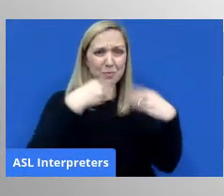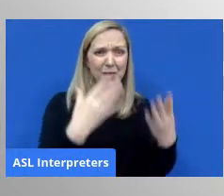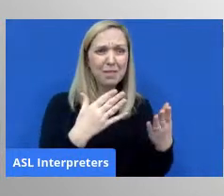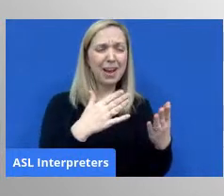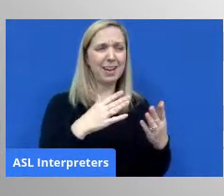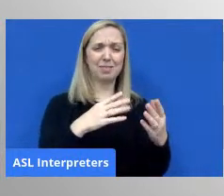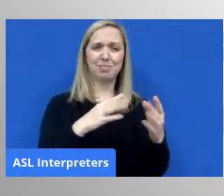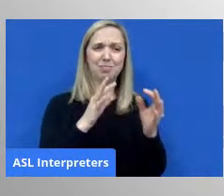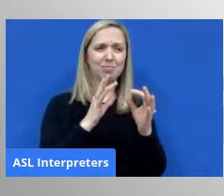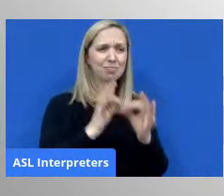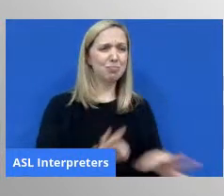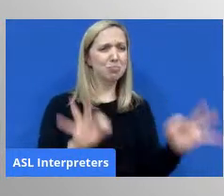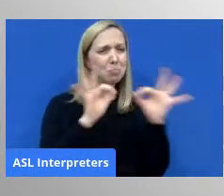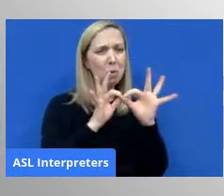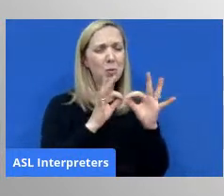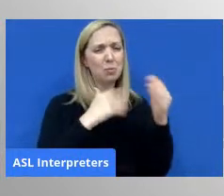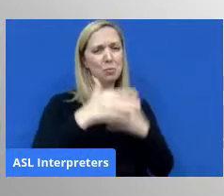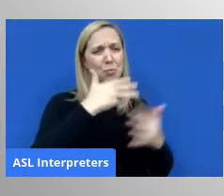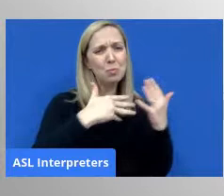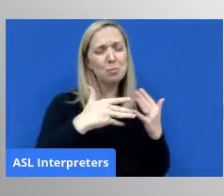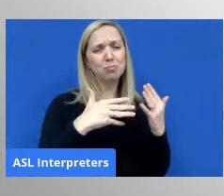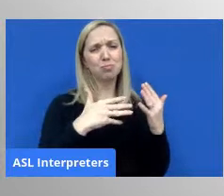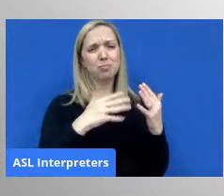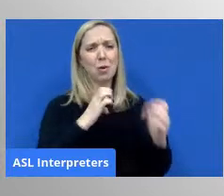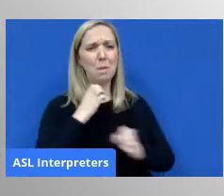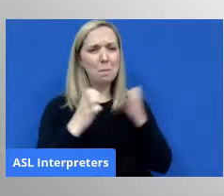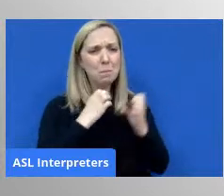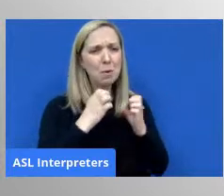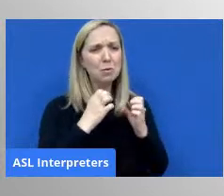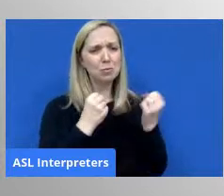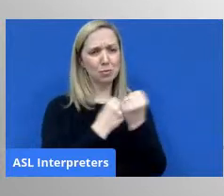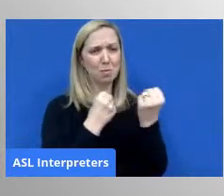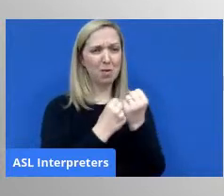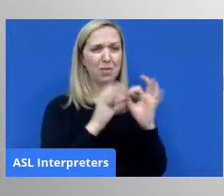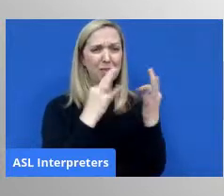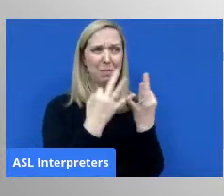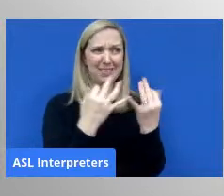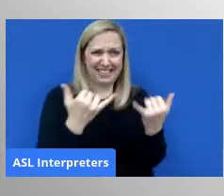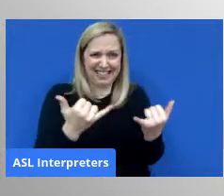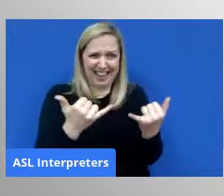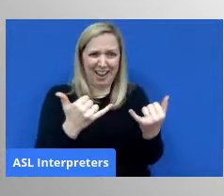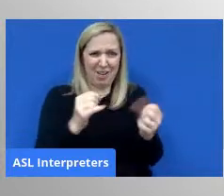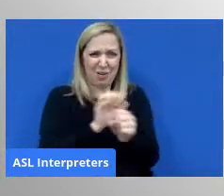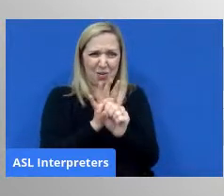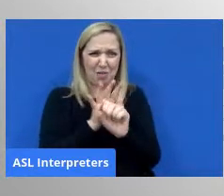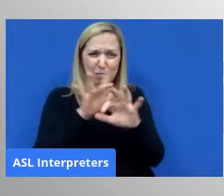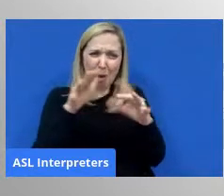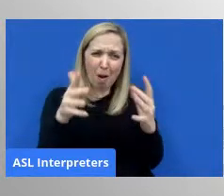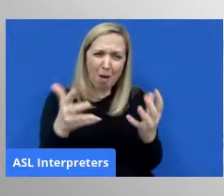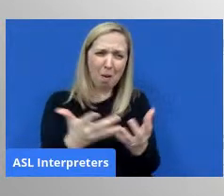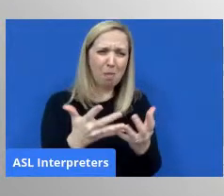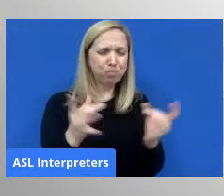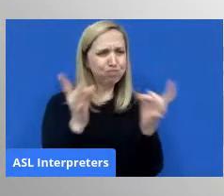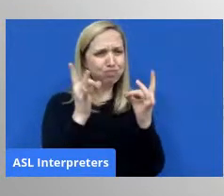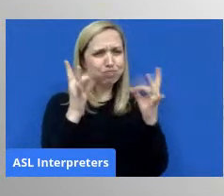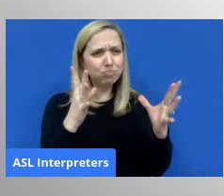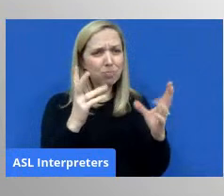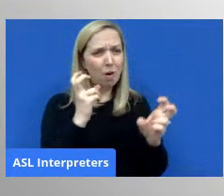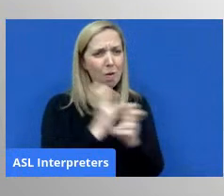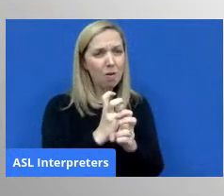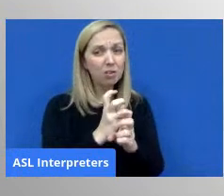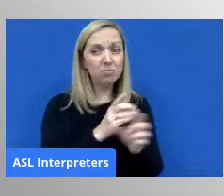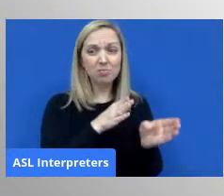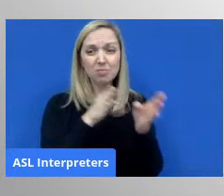support to students and families, a task made even more daunting during this difficult time. As a part of their regular school duties, our